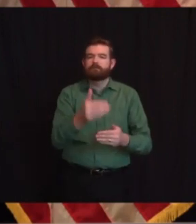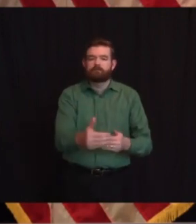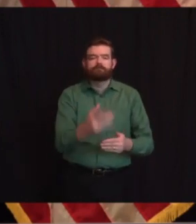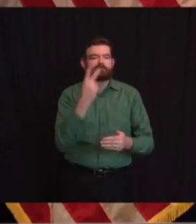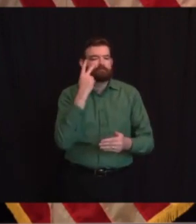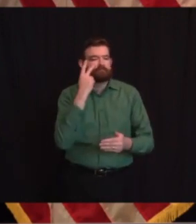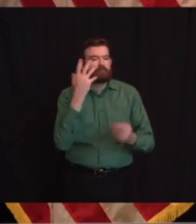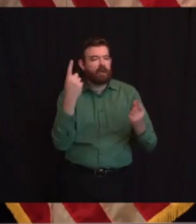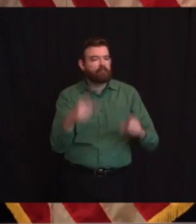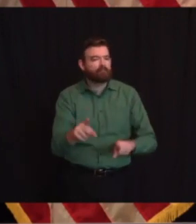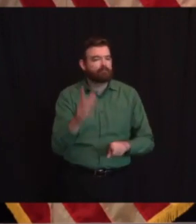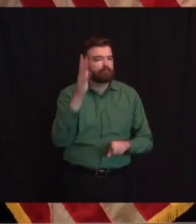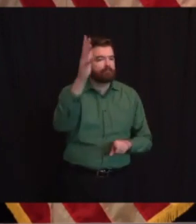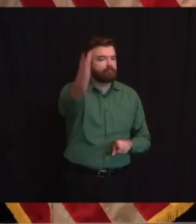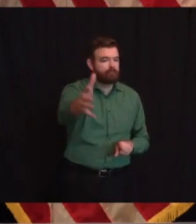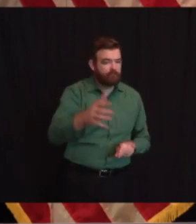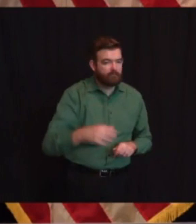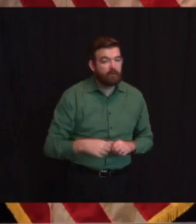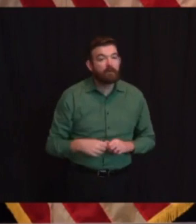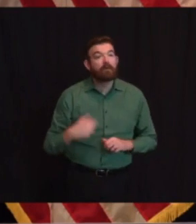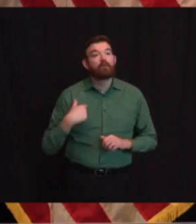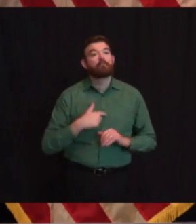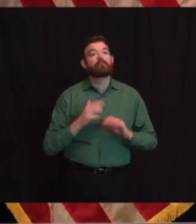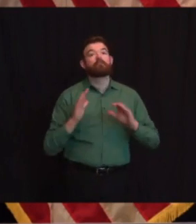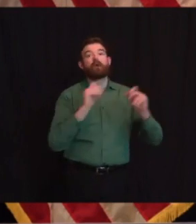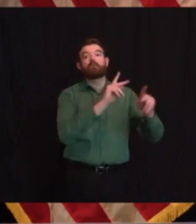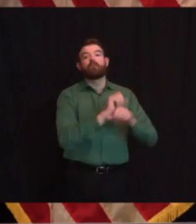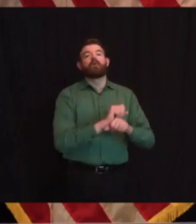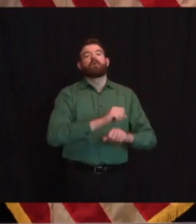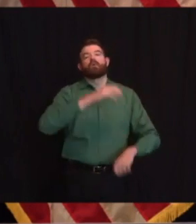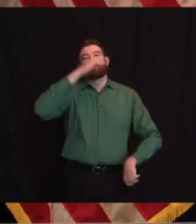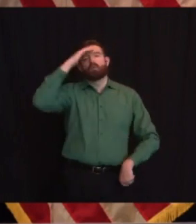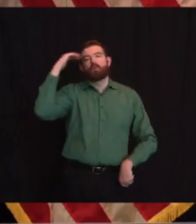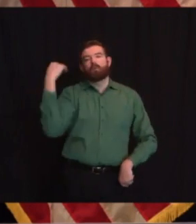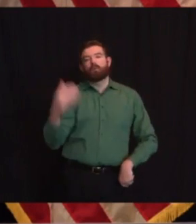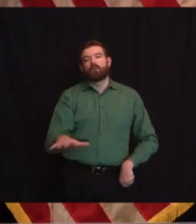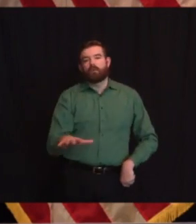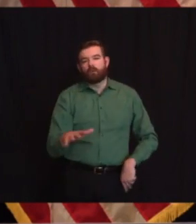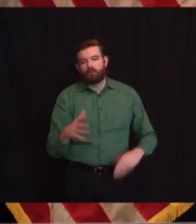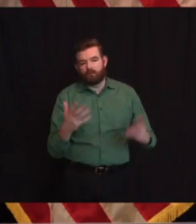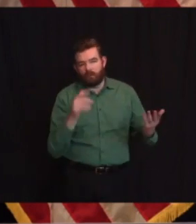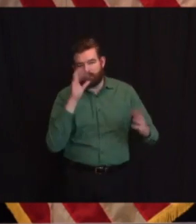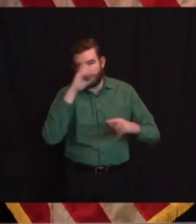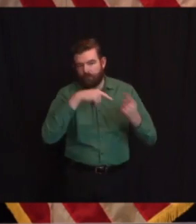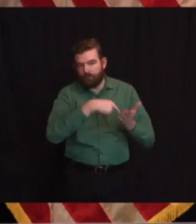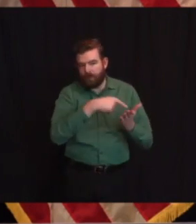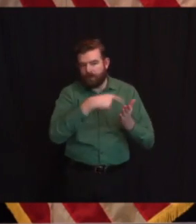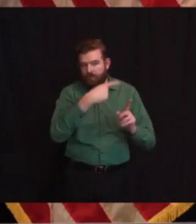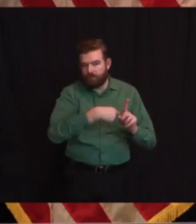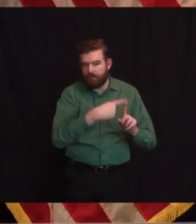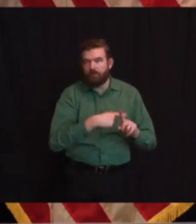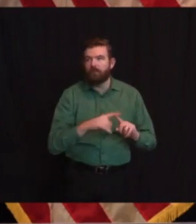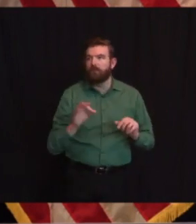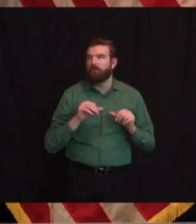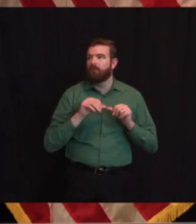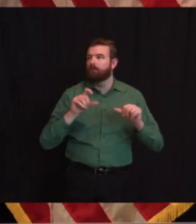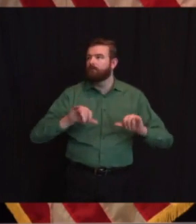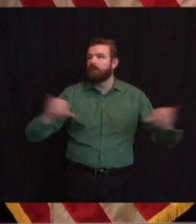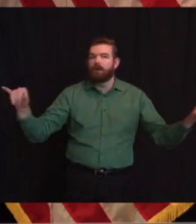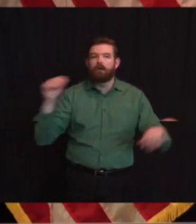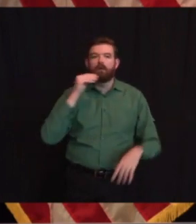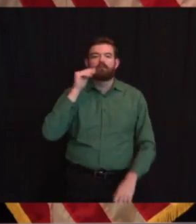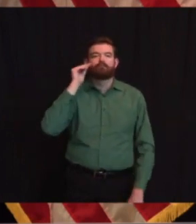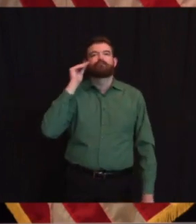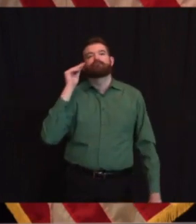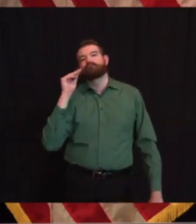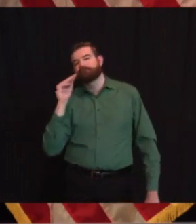down versus our ability to get back on our feet. No update on either Middlesex or EO 111, so apologies for